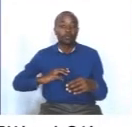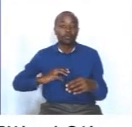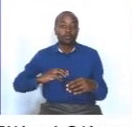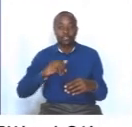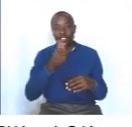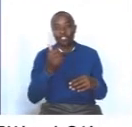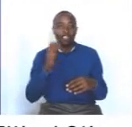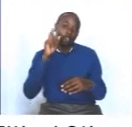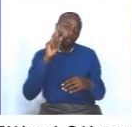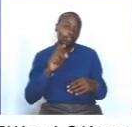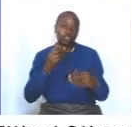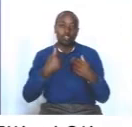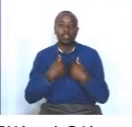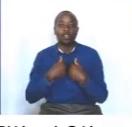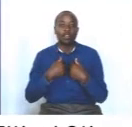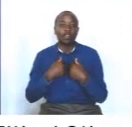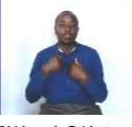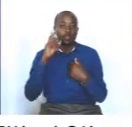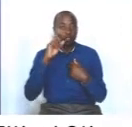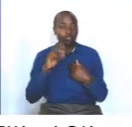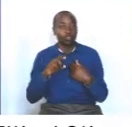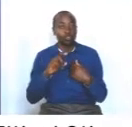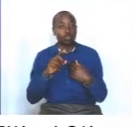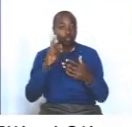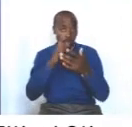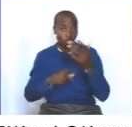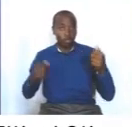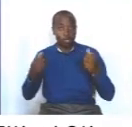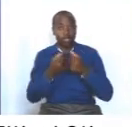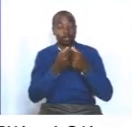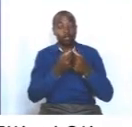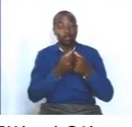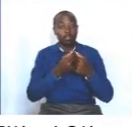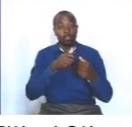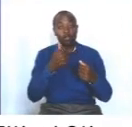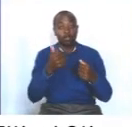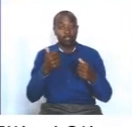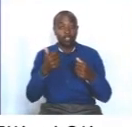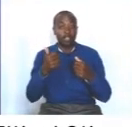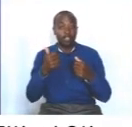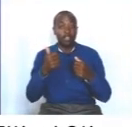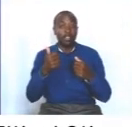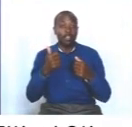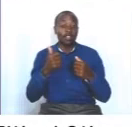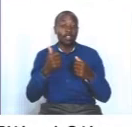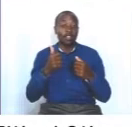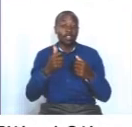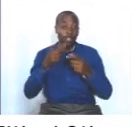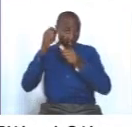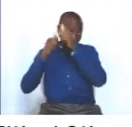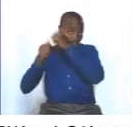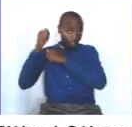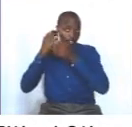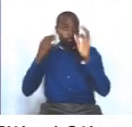Another question I ask myself this morning is, what happens to this icon of faith, Noah, who walked with God